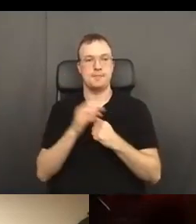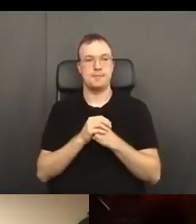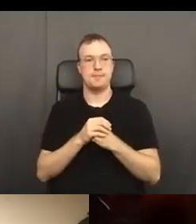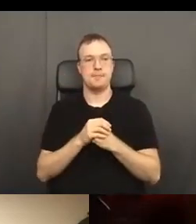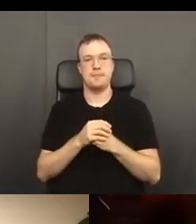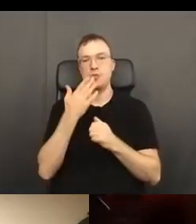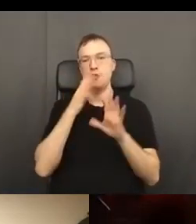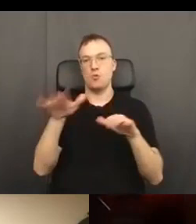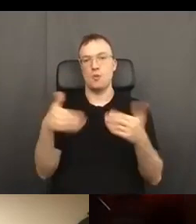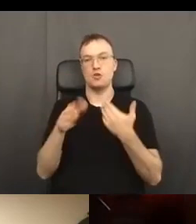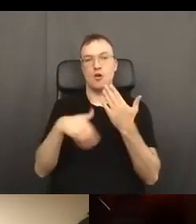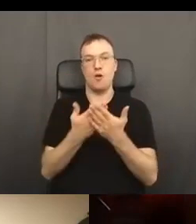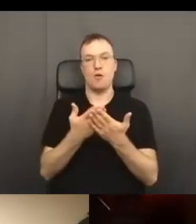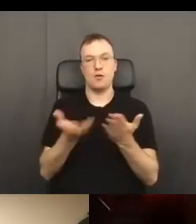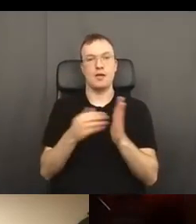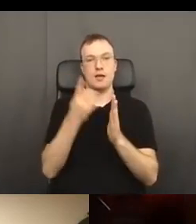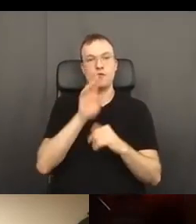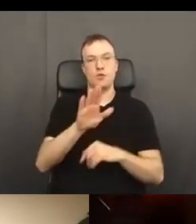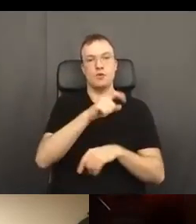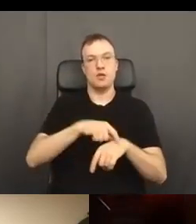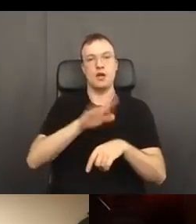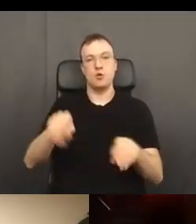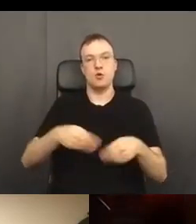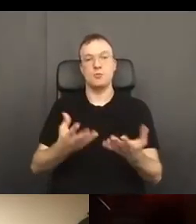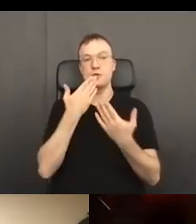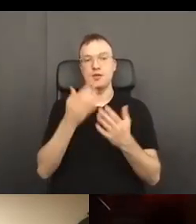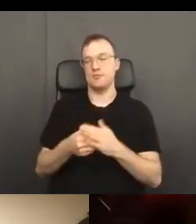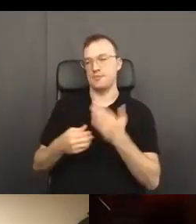thank you all again for your time and your contributions tonight. Thank you.